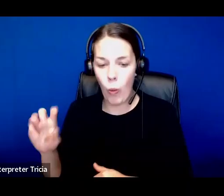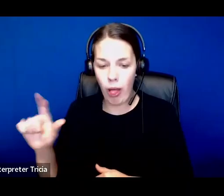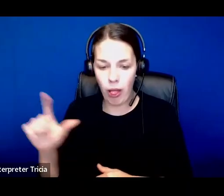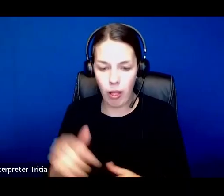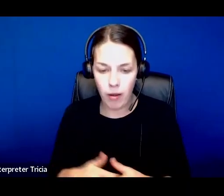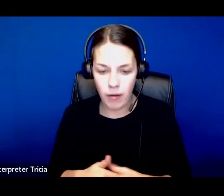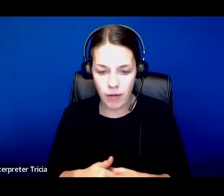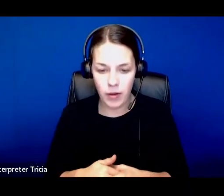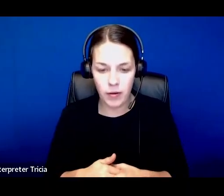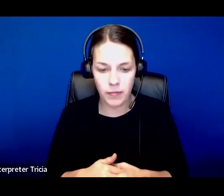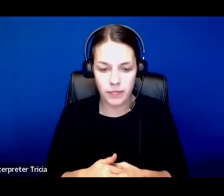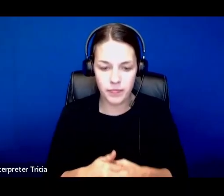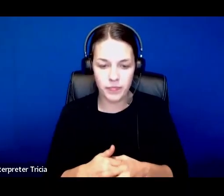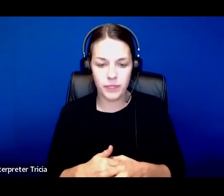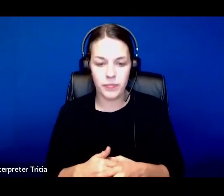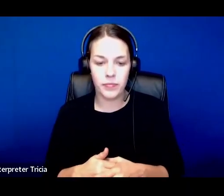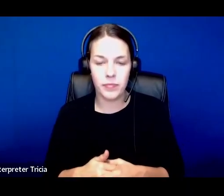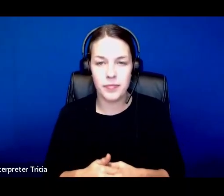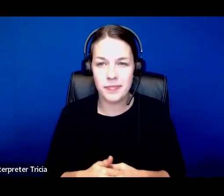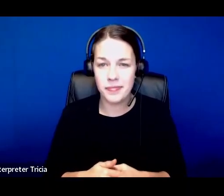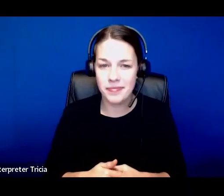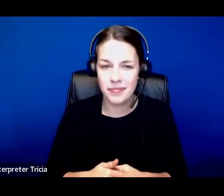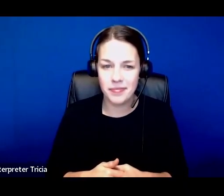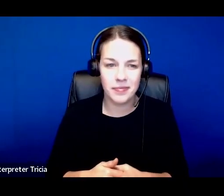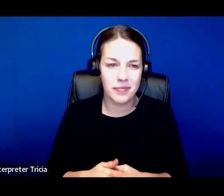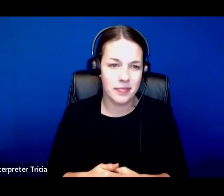Let's go to the next slide.